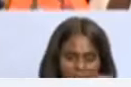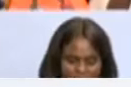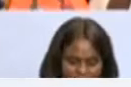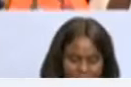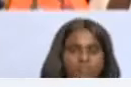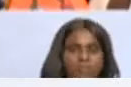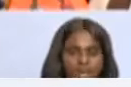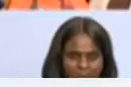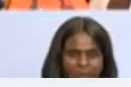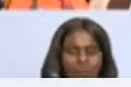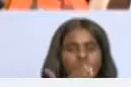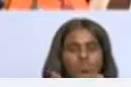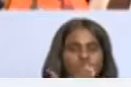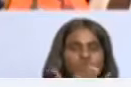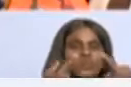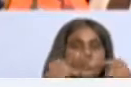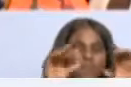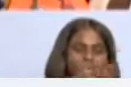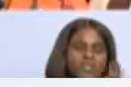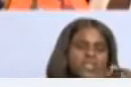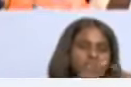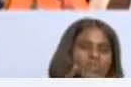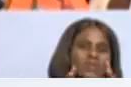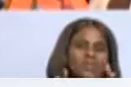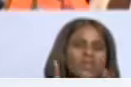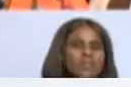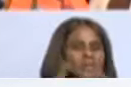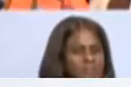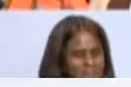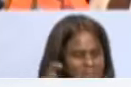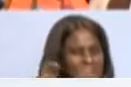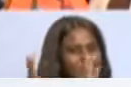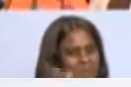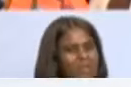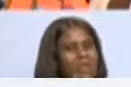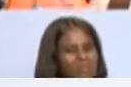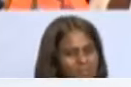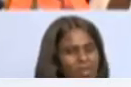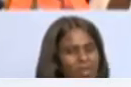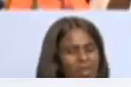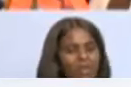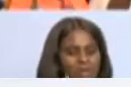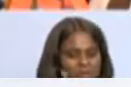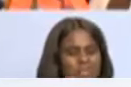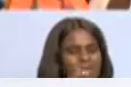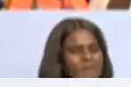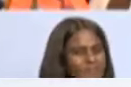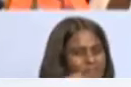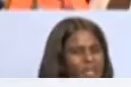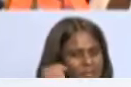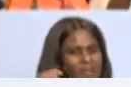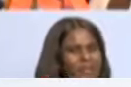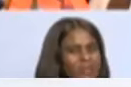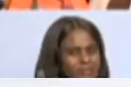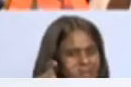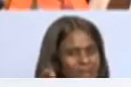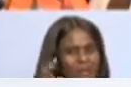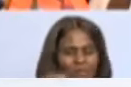significant progress in many spheres despite the challenges we faced, unbudgeted challenges, especially the drought.